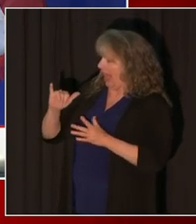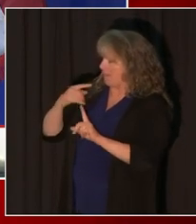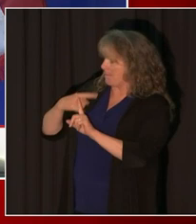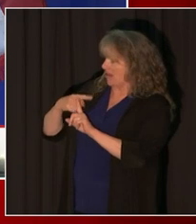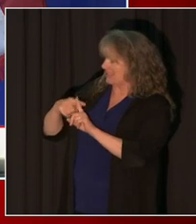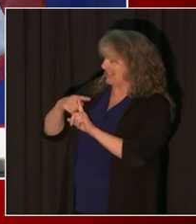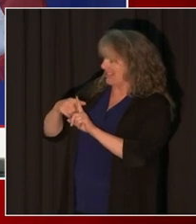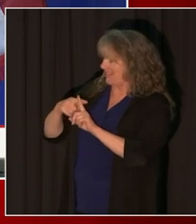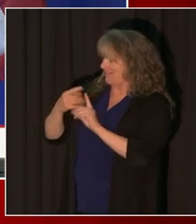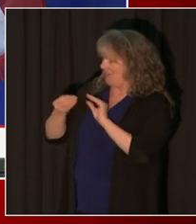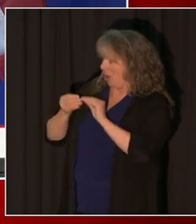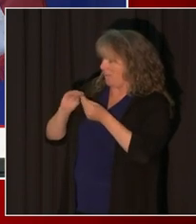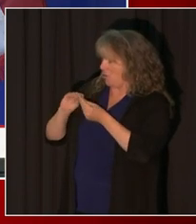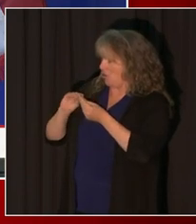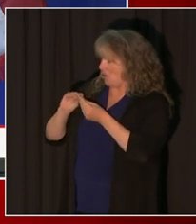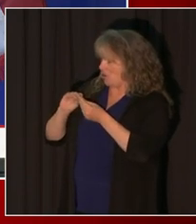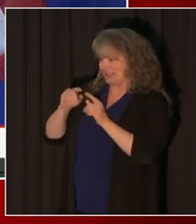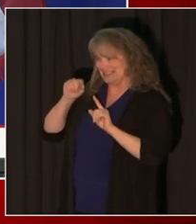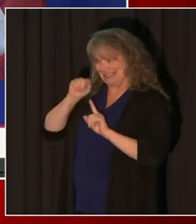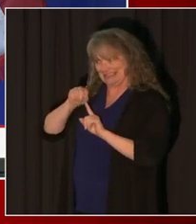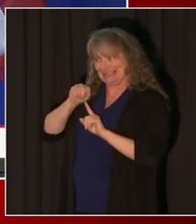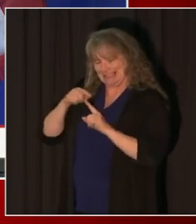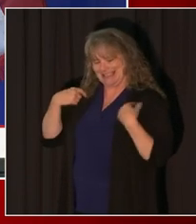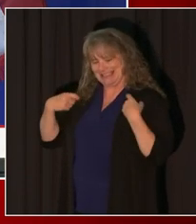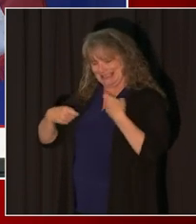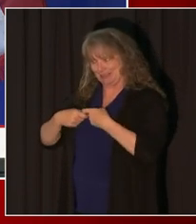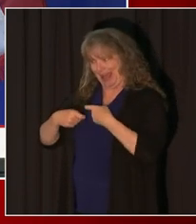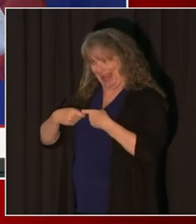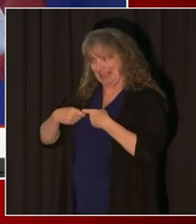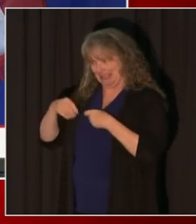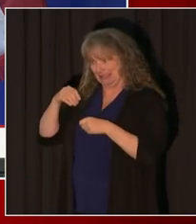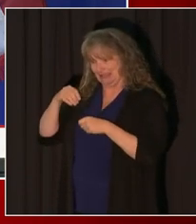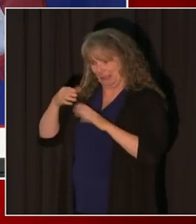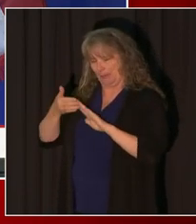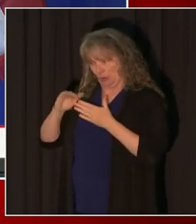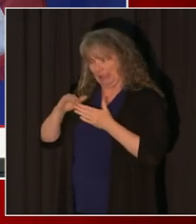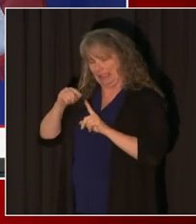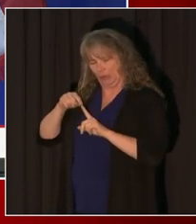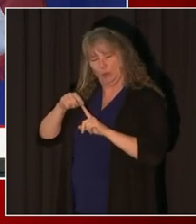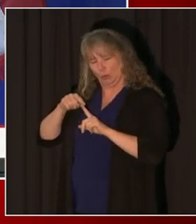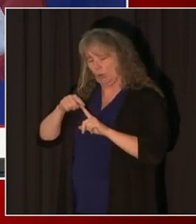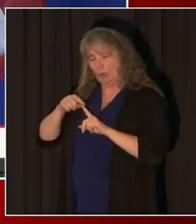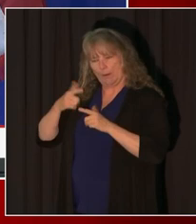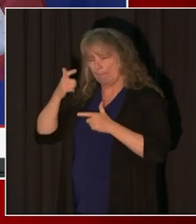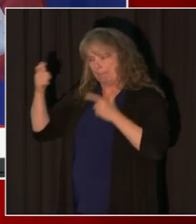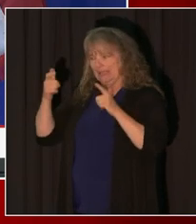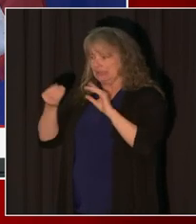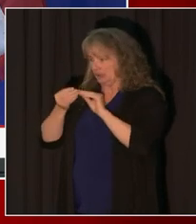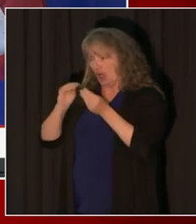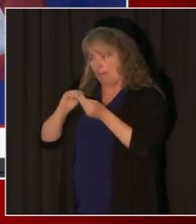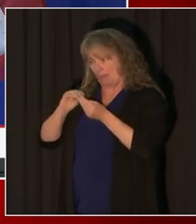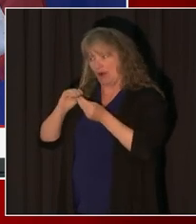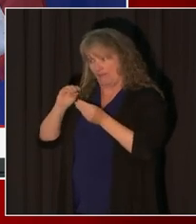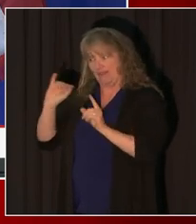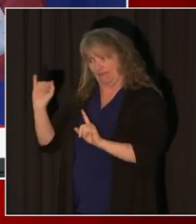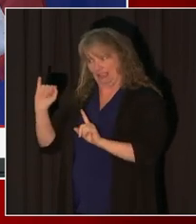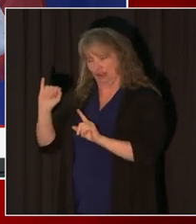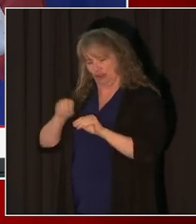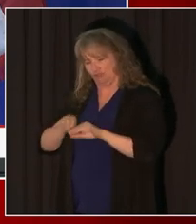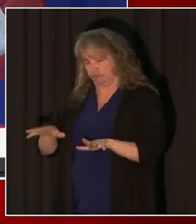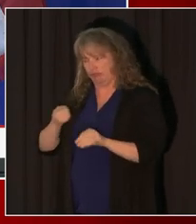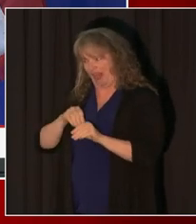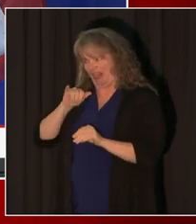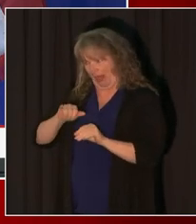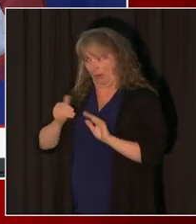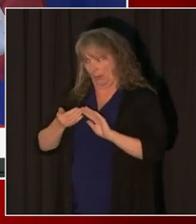population of Hispanics in Washington, D.C. showed that they had the highest rate of infection.